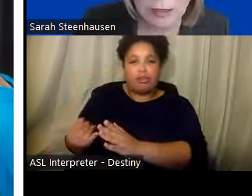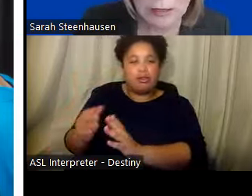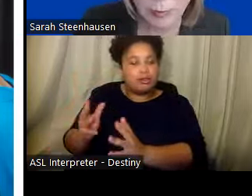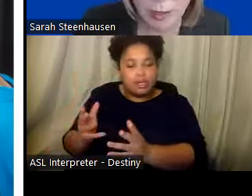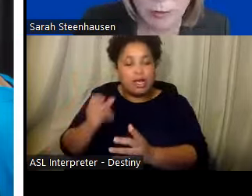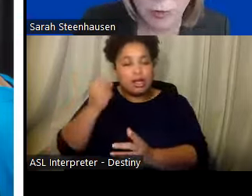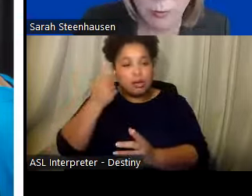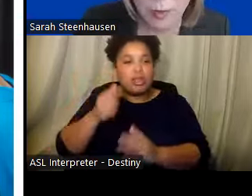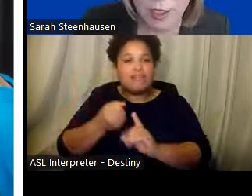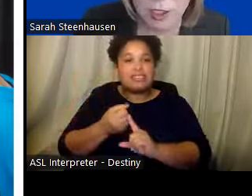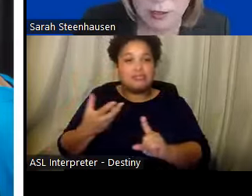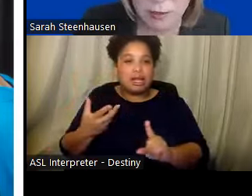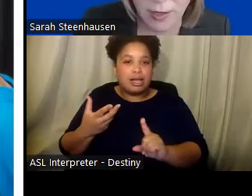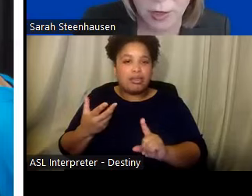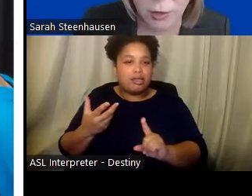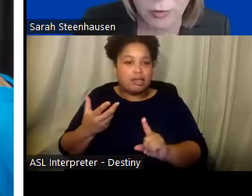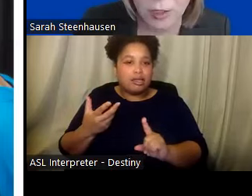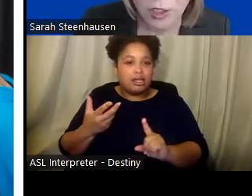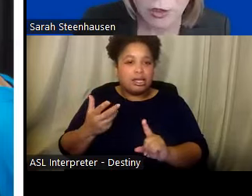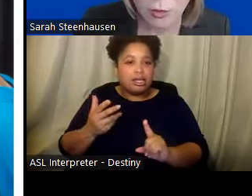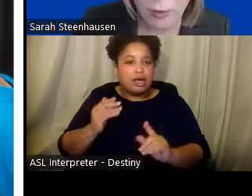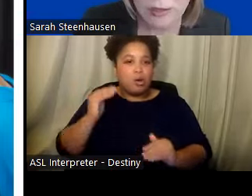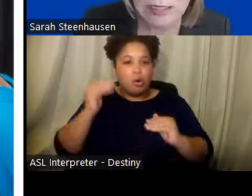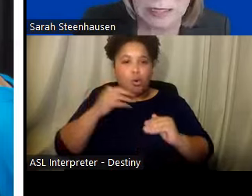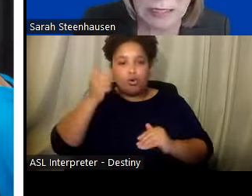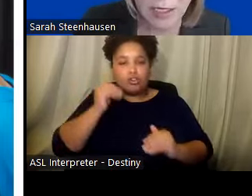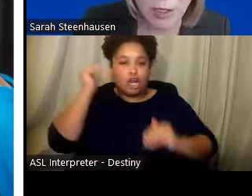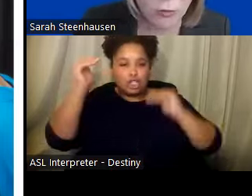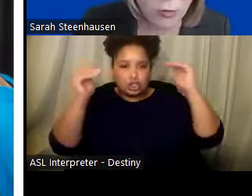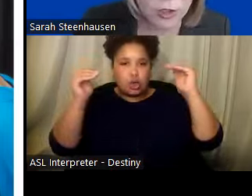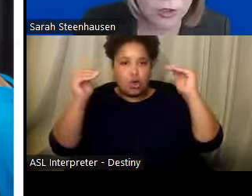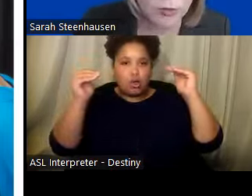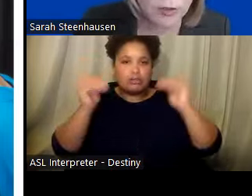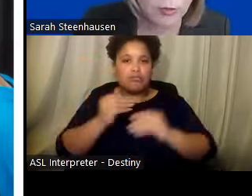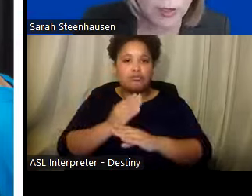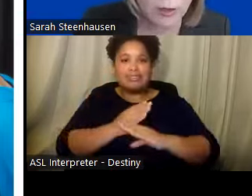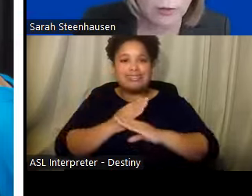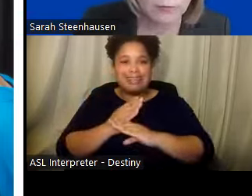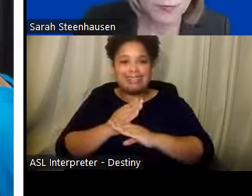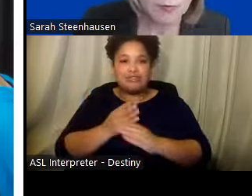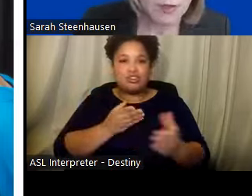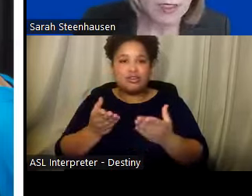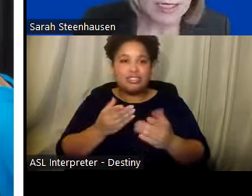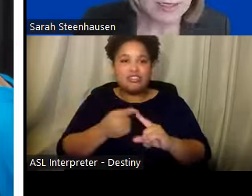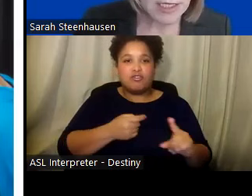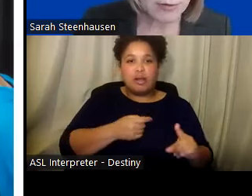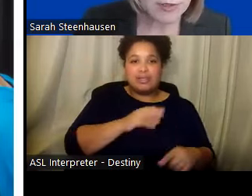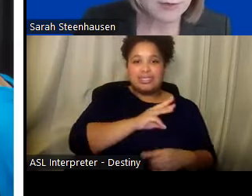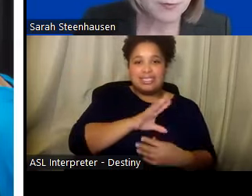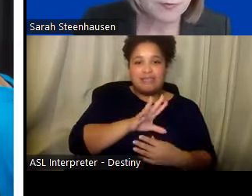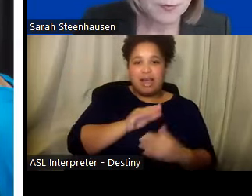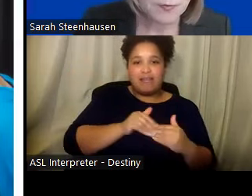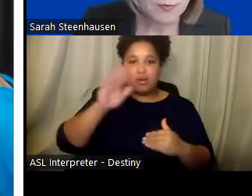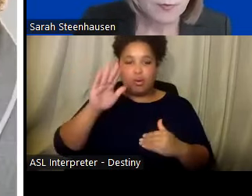has been expanded from age 65 and over to now 60 and over, which is really critical. Next slide,